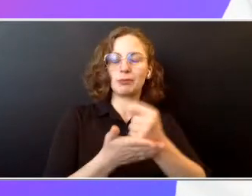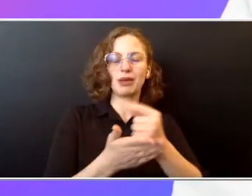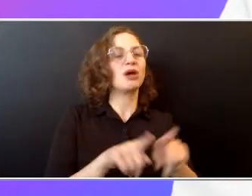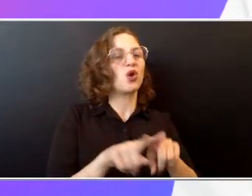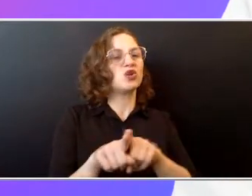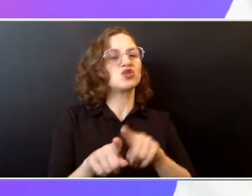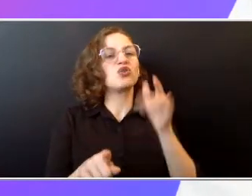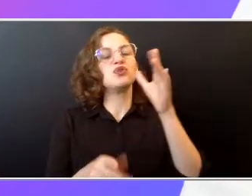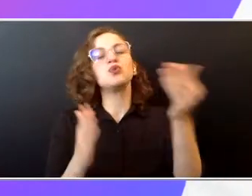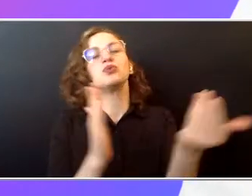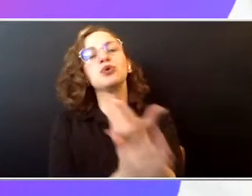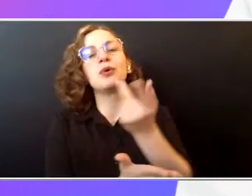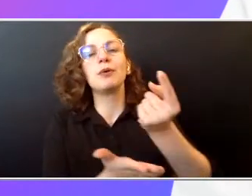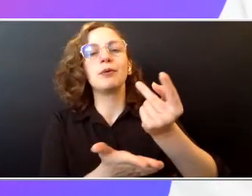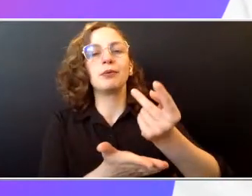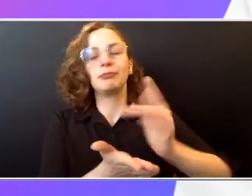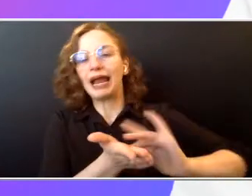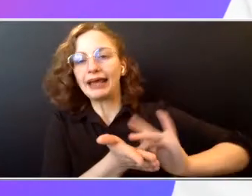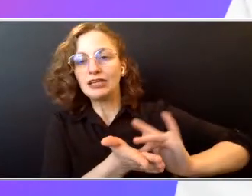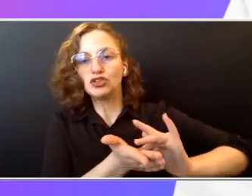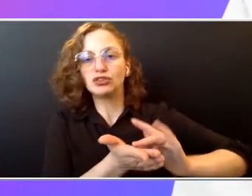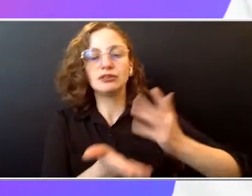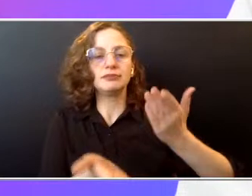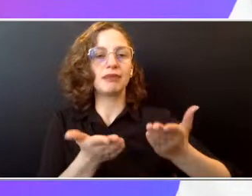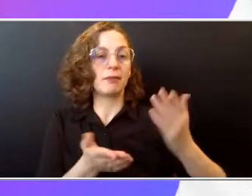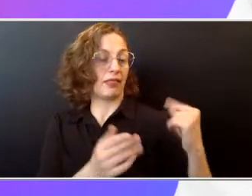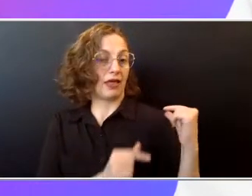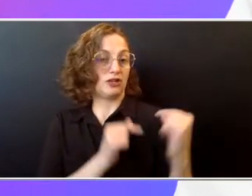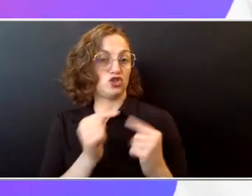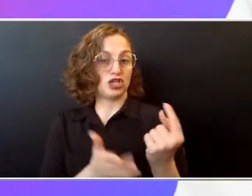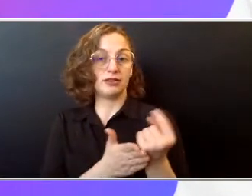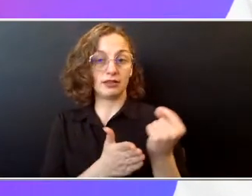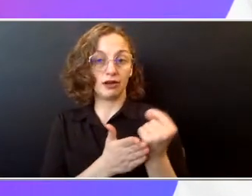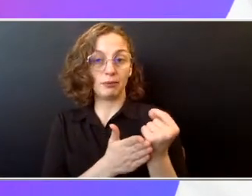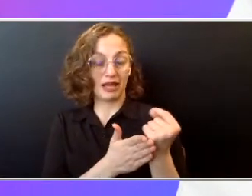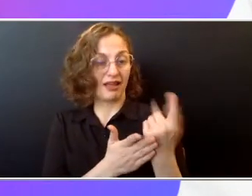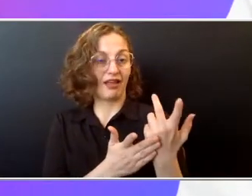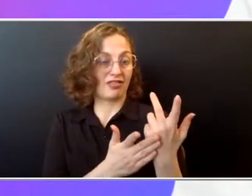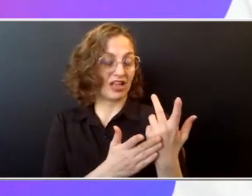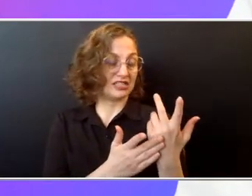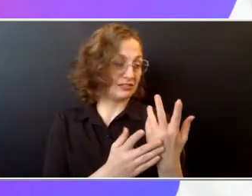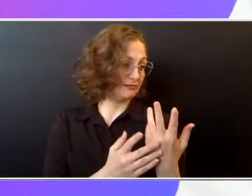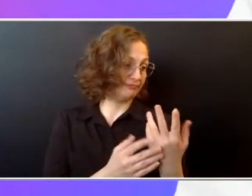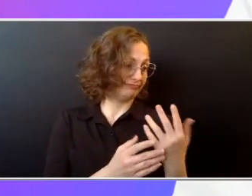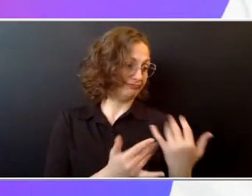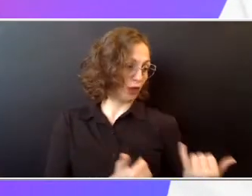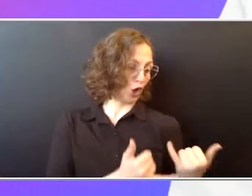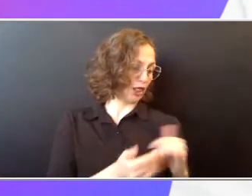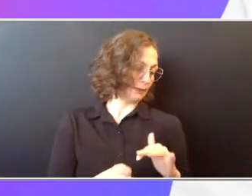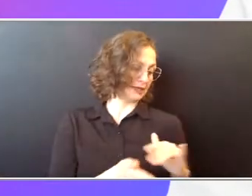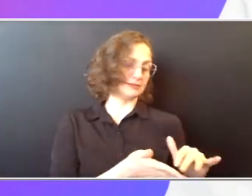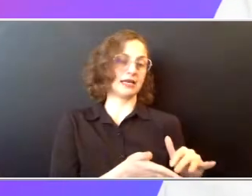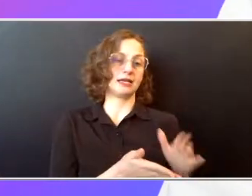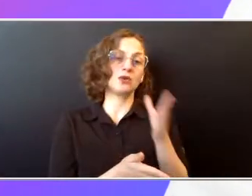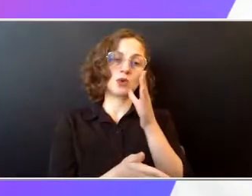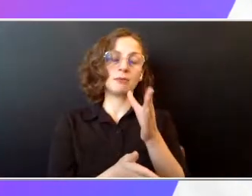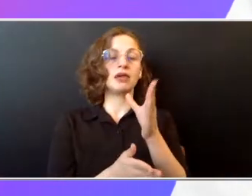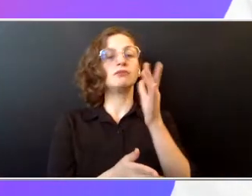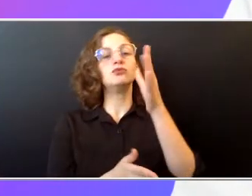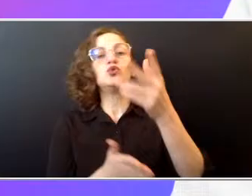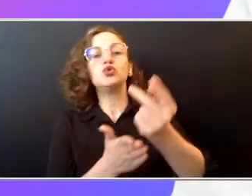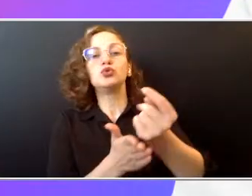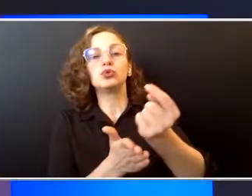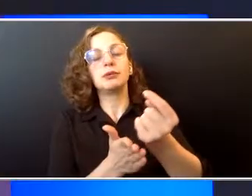maybe this gene therapy that's being investigated by these companies will be a future for treating genetic diseases more extensively than they are